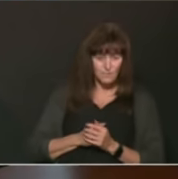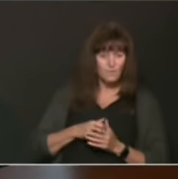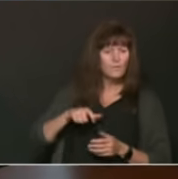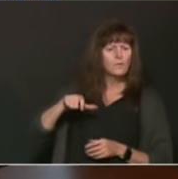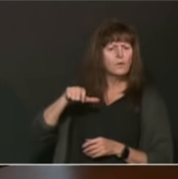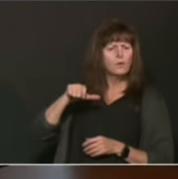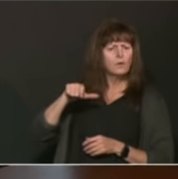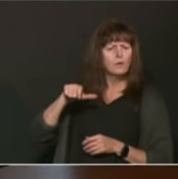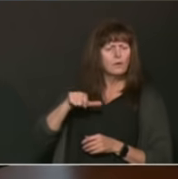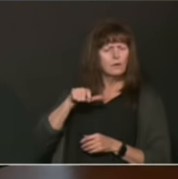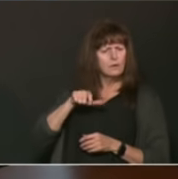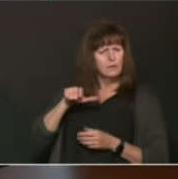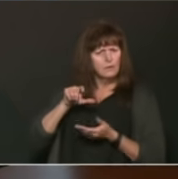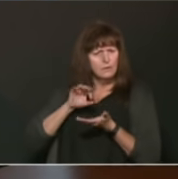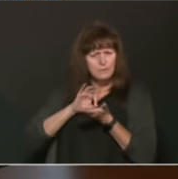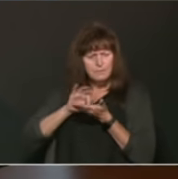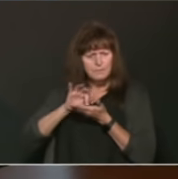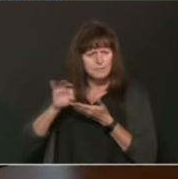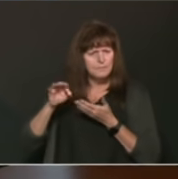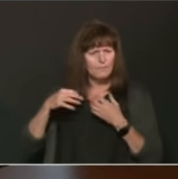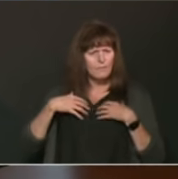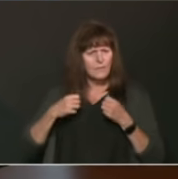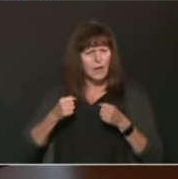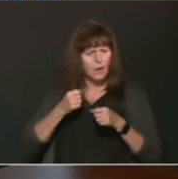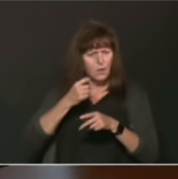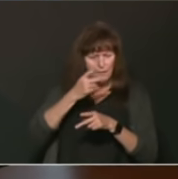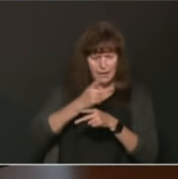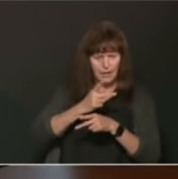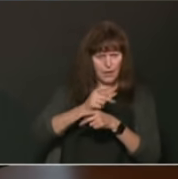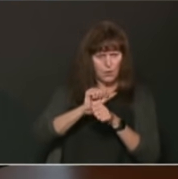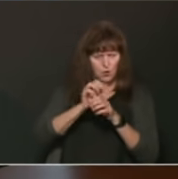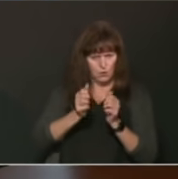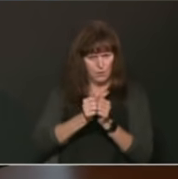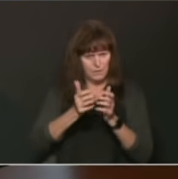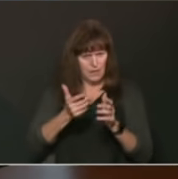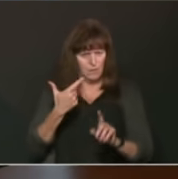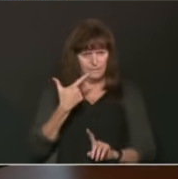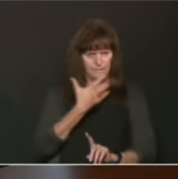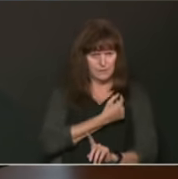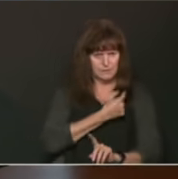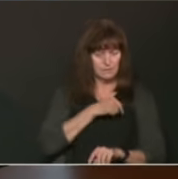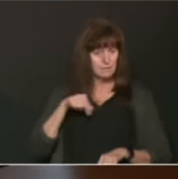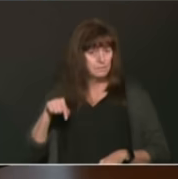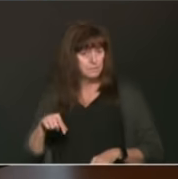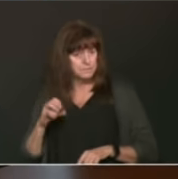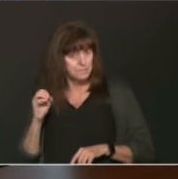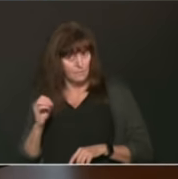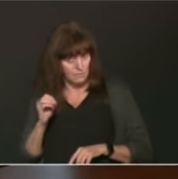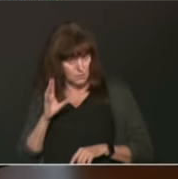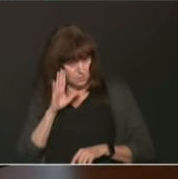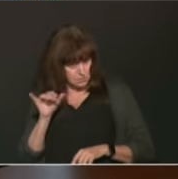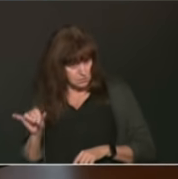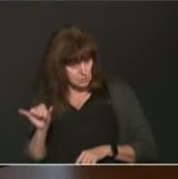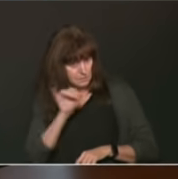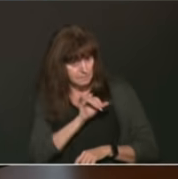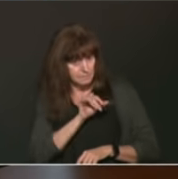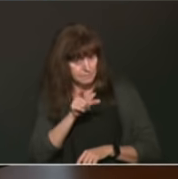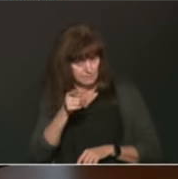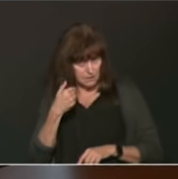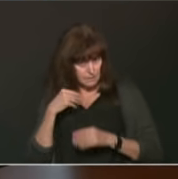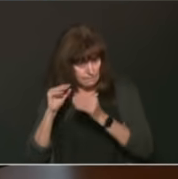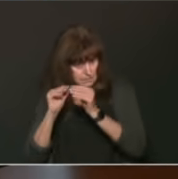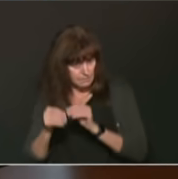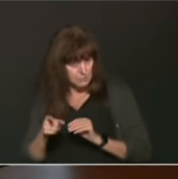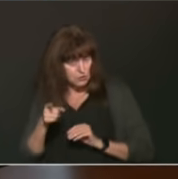remain unvaccinated in the province. Is Ontario doing the same? And if so, do you have the number? And again, if you're comfortable,